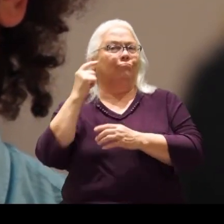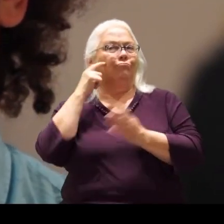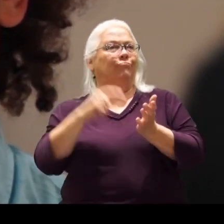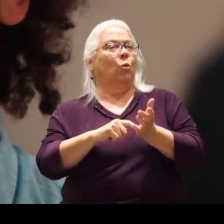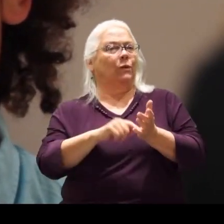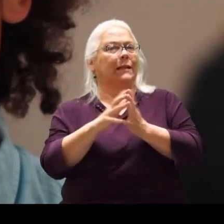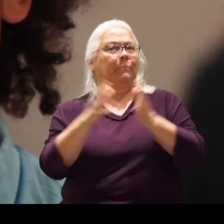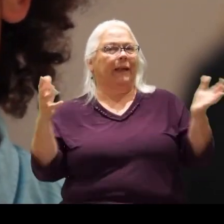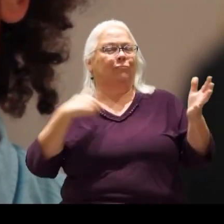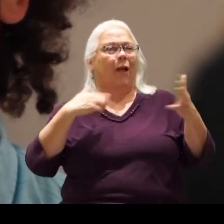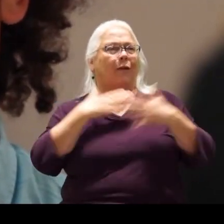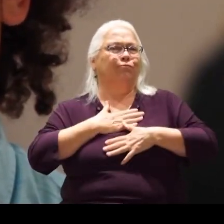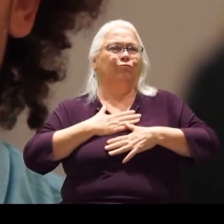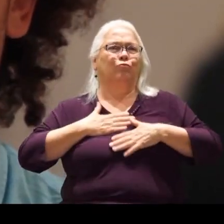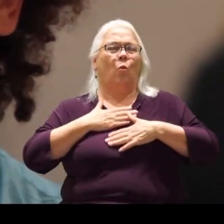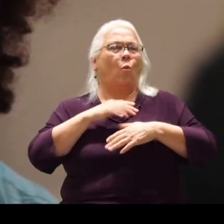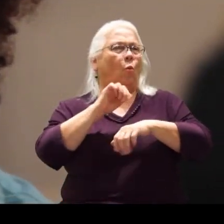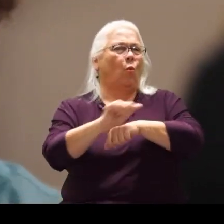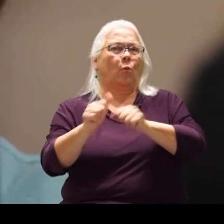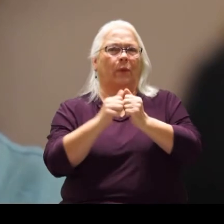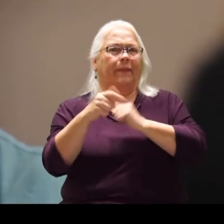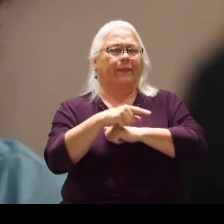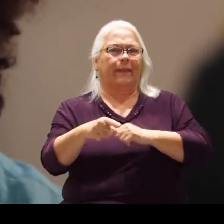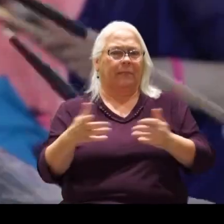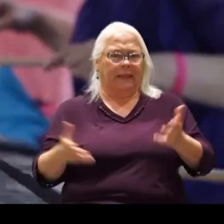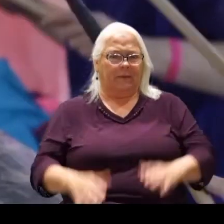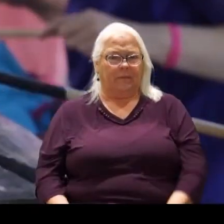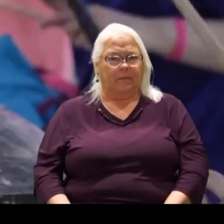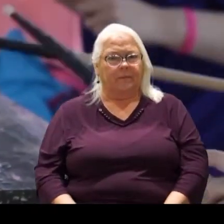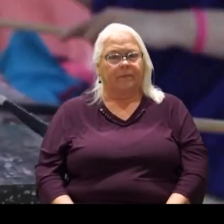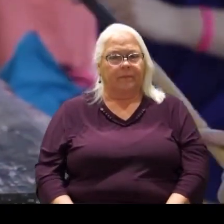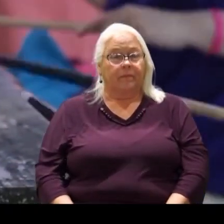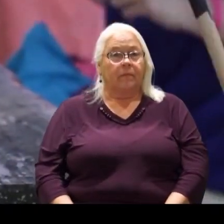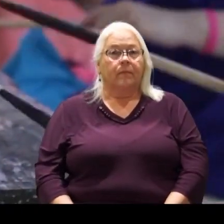they noticed my enthusiasm with how much I loved working with everyone here.